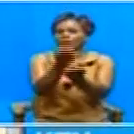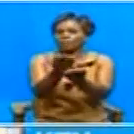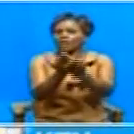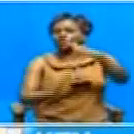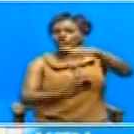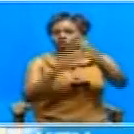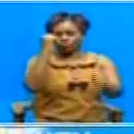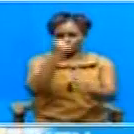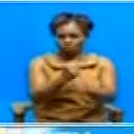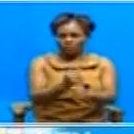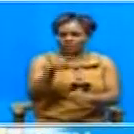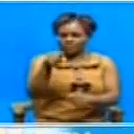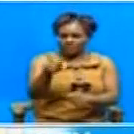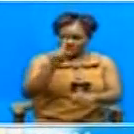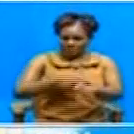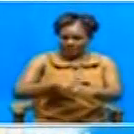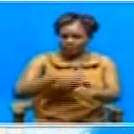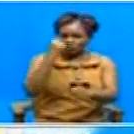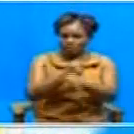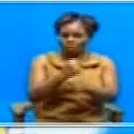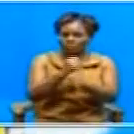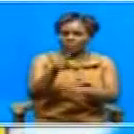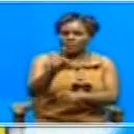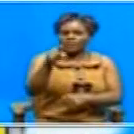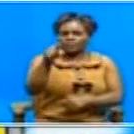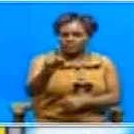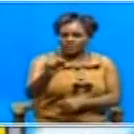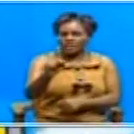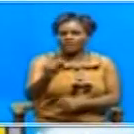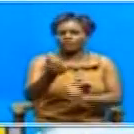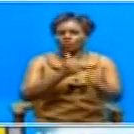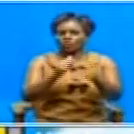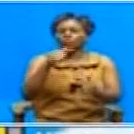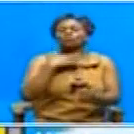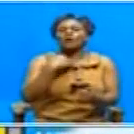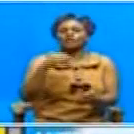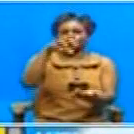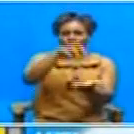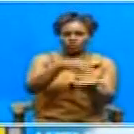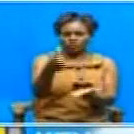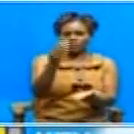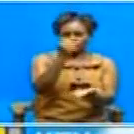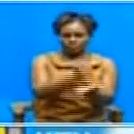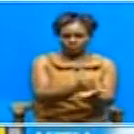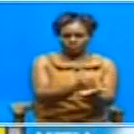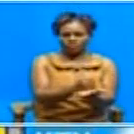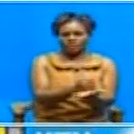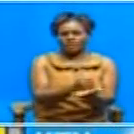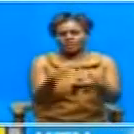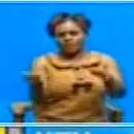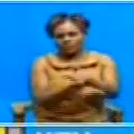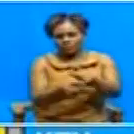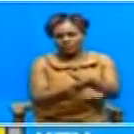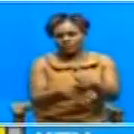job. Sirima, until his appointment, was seen as a front runner to fill the position. Recruitment for the deputy